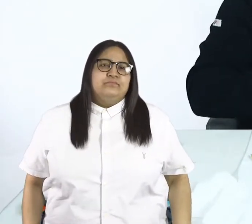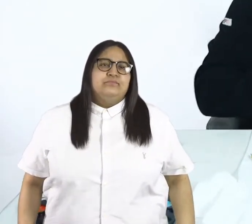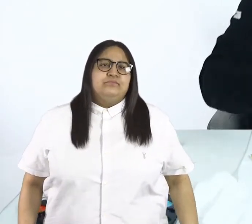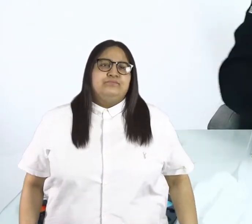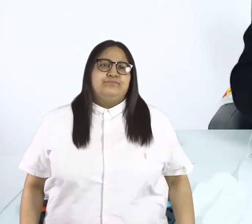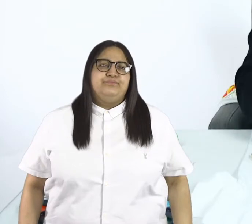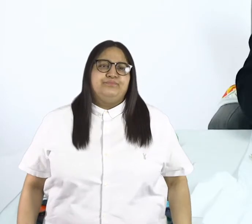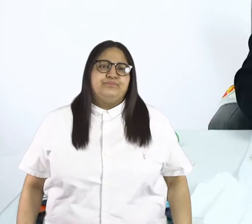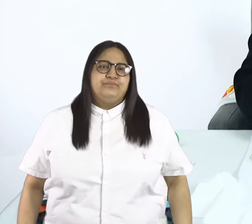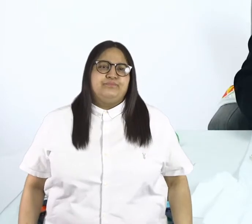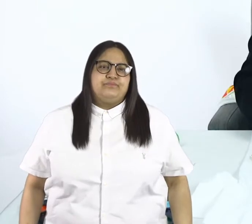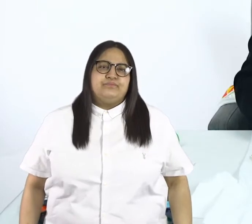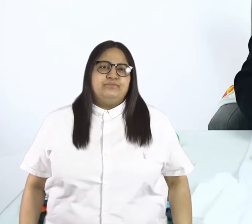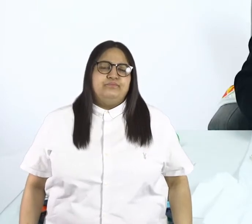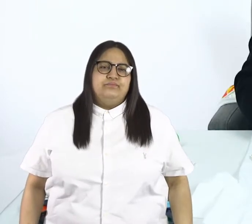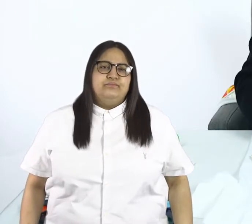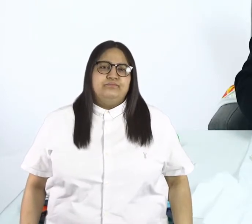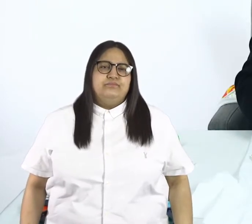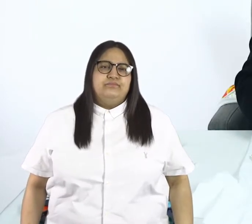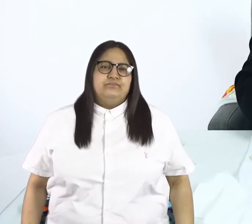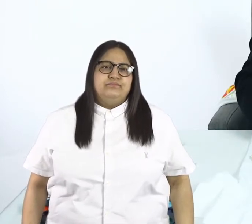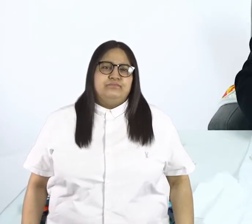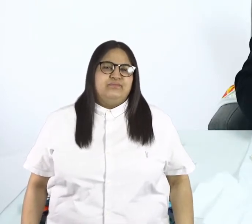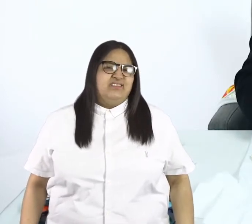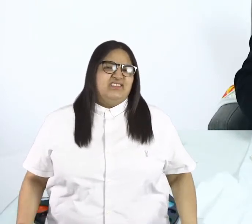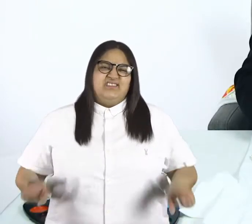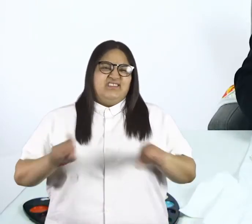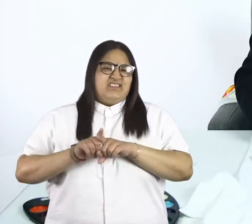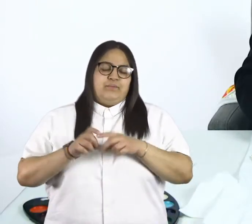Okay, same technique, just define your